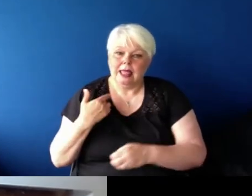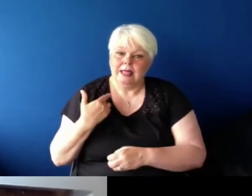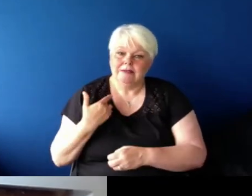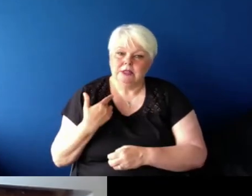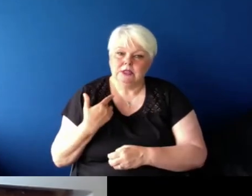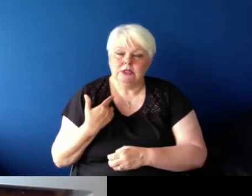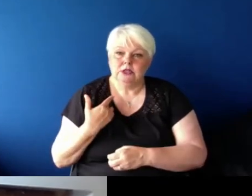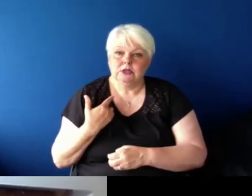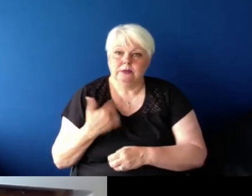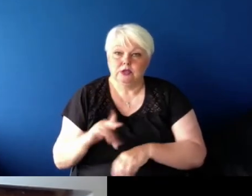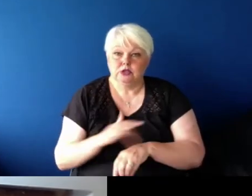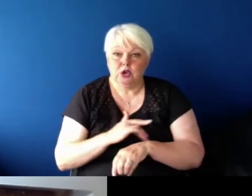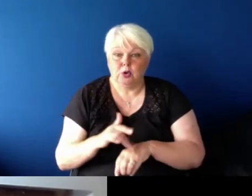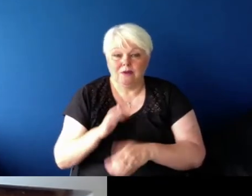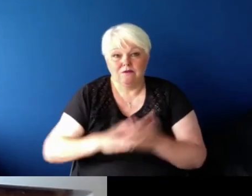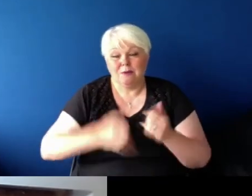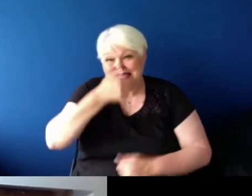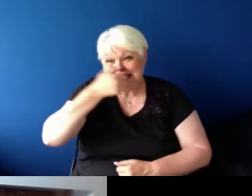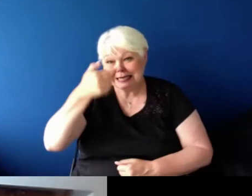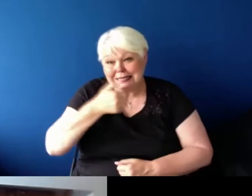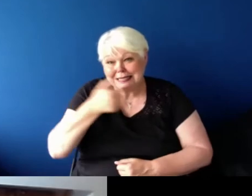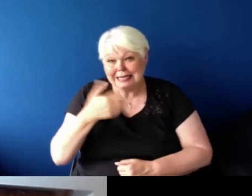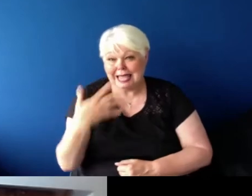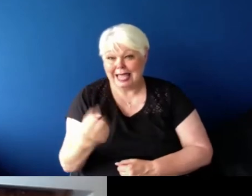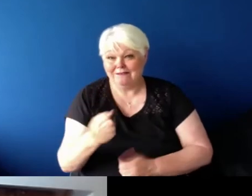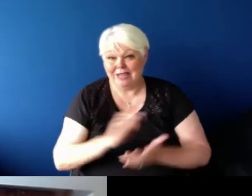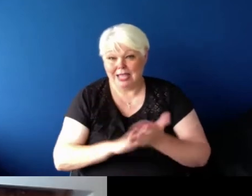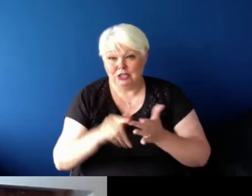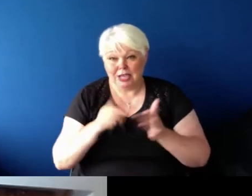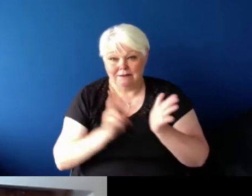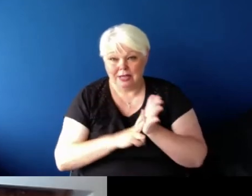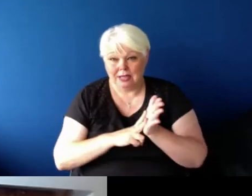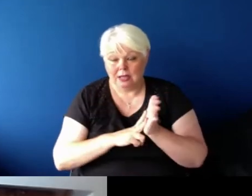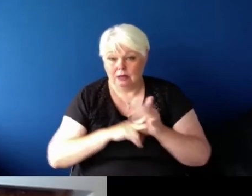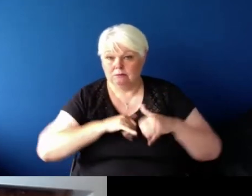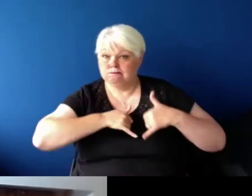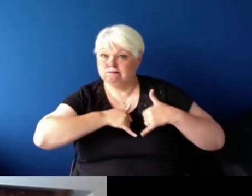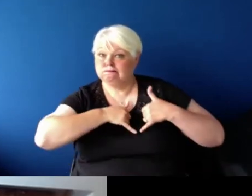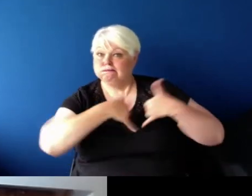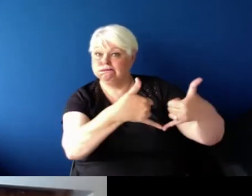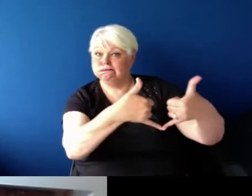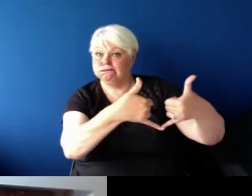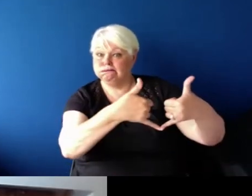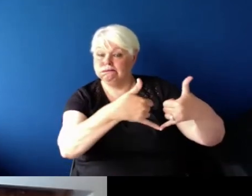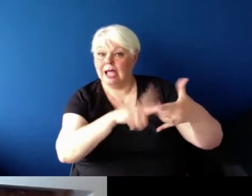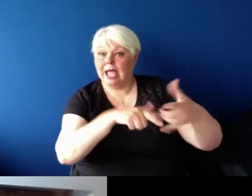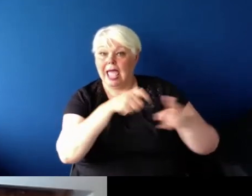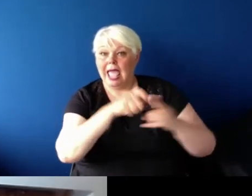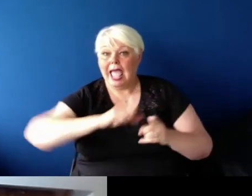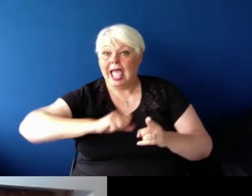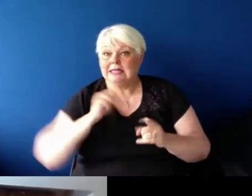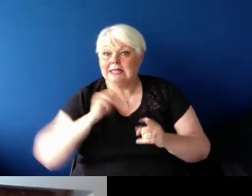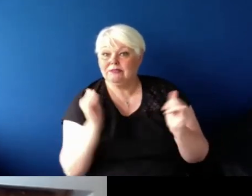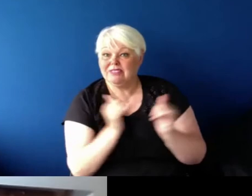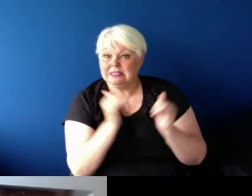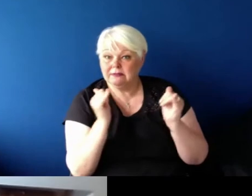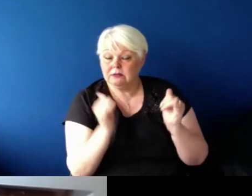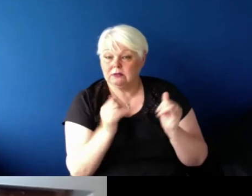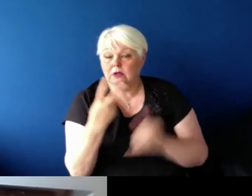the age of 16 was award-winning at the Edinburgh Festival. And in